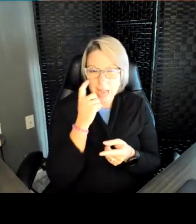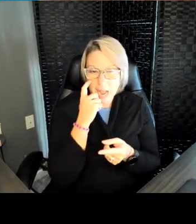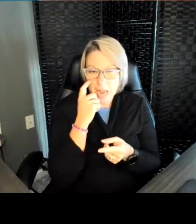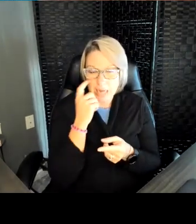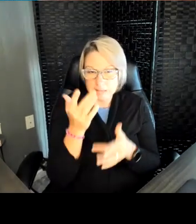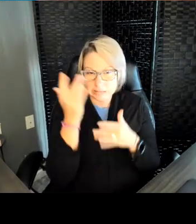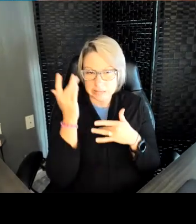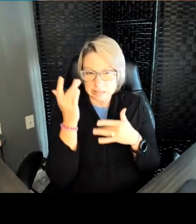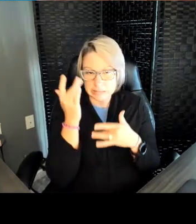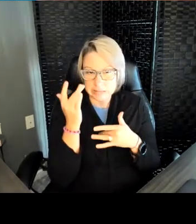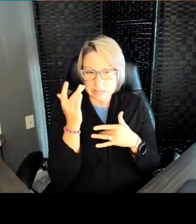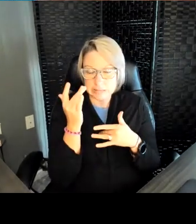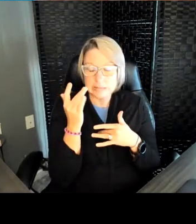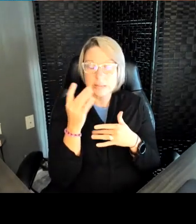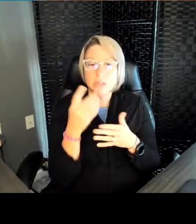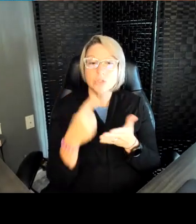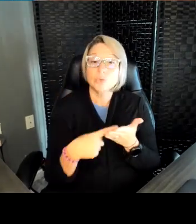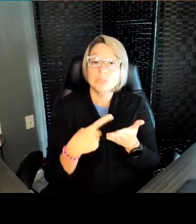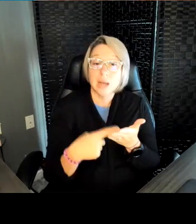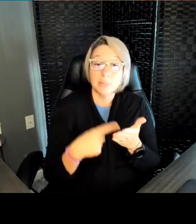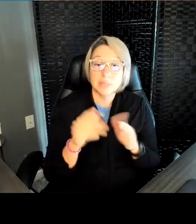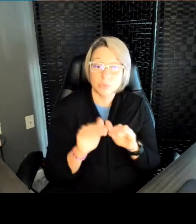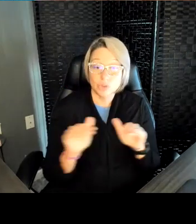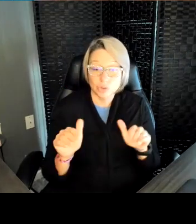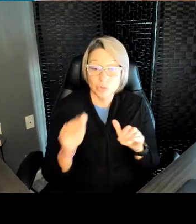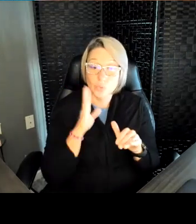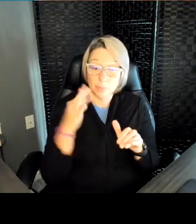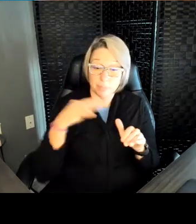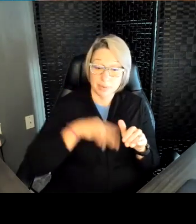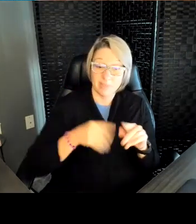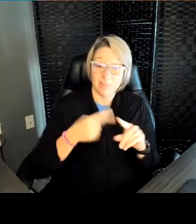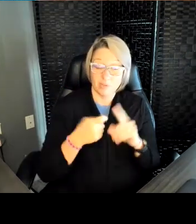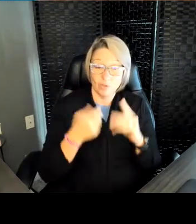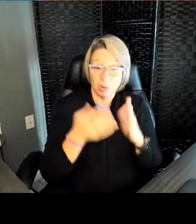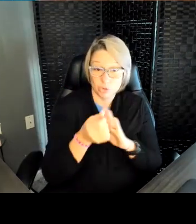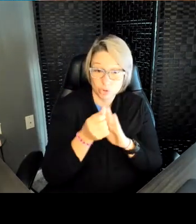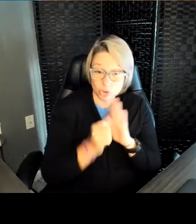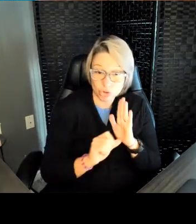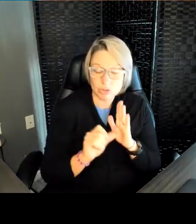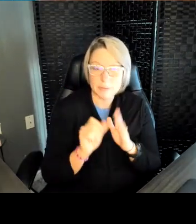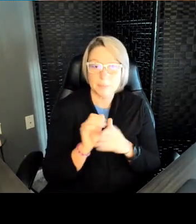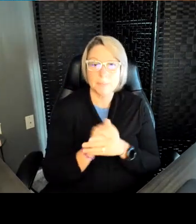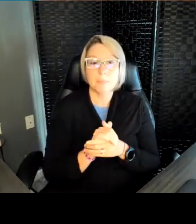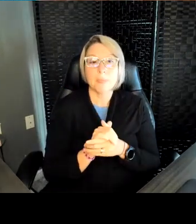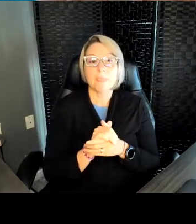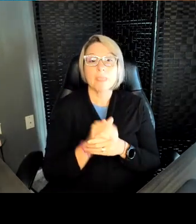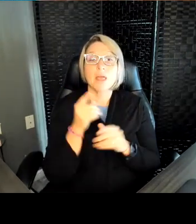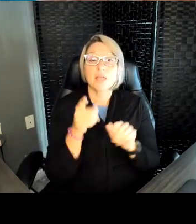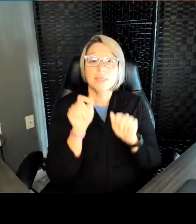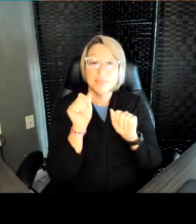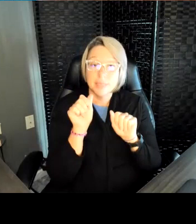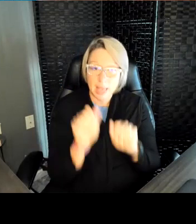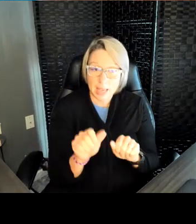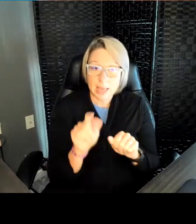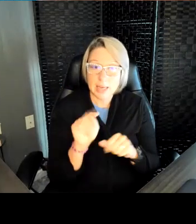will benefit from somebody actually doing a surgery. They certainly are capable of treating refractive error. We talked about